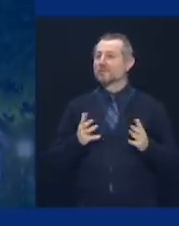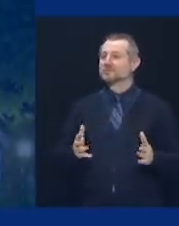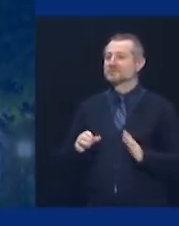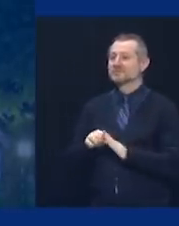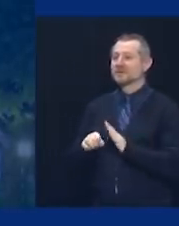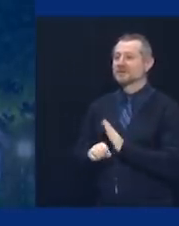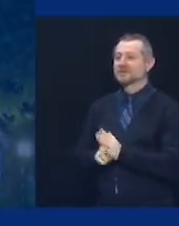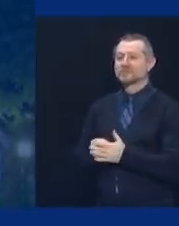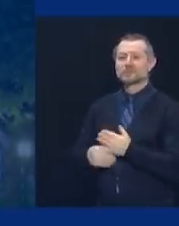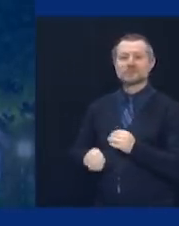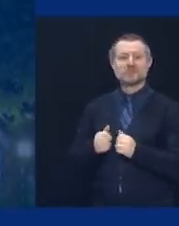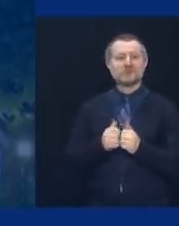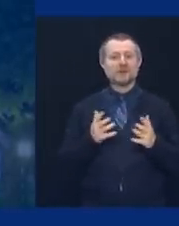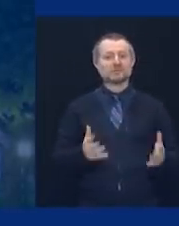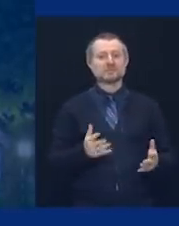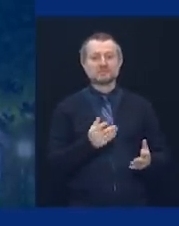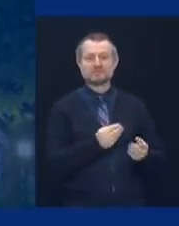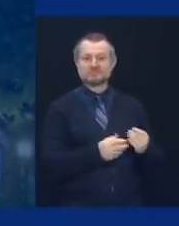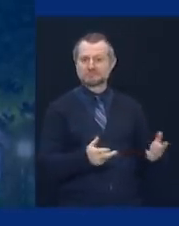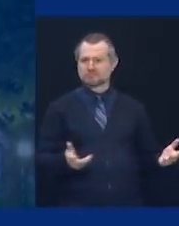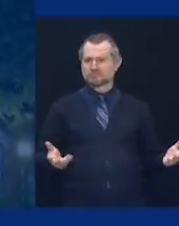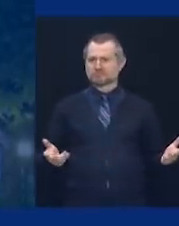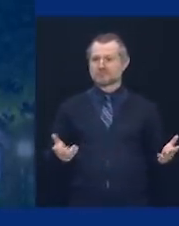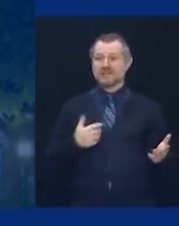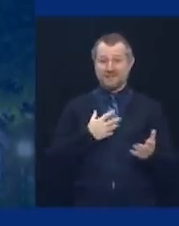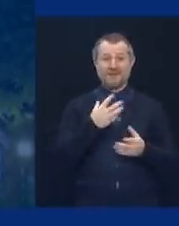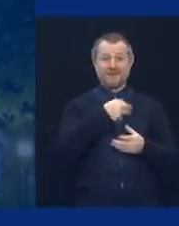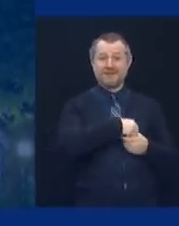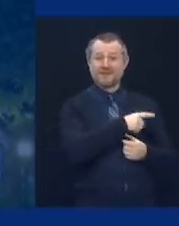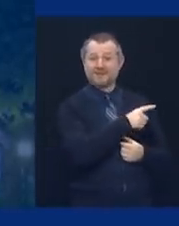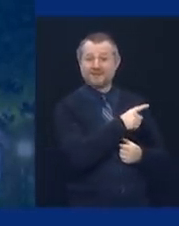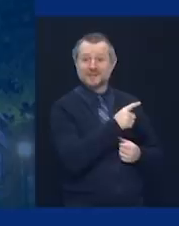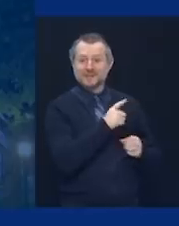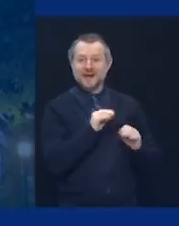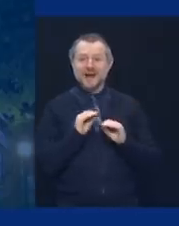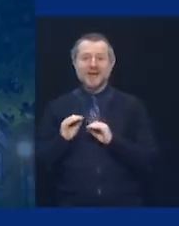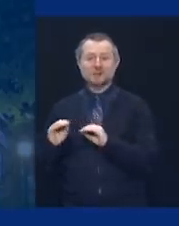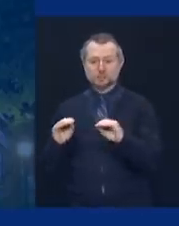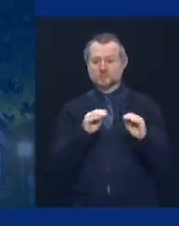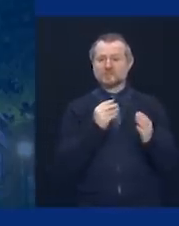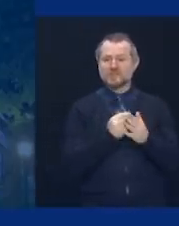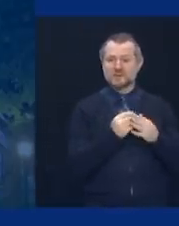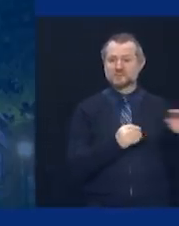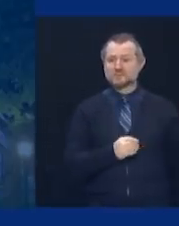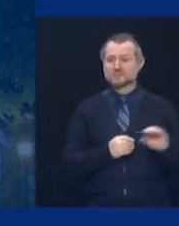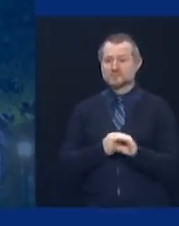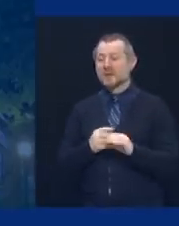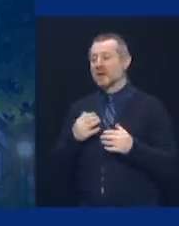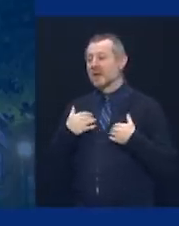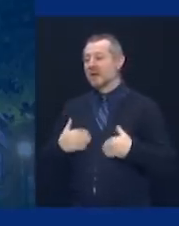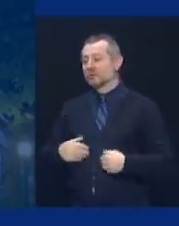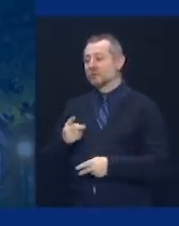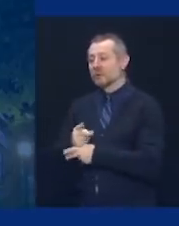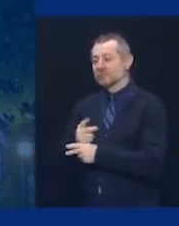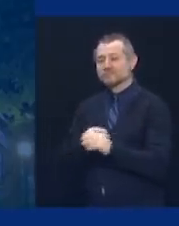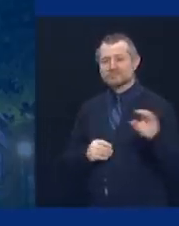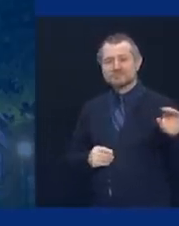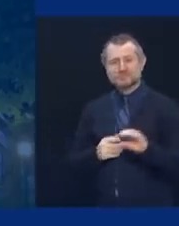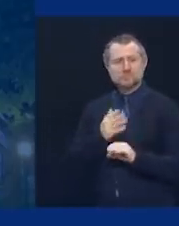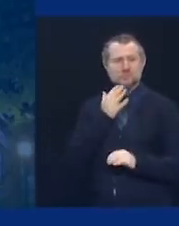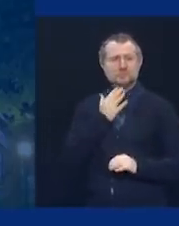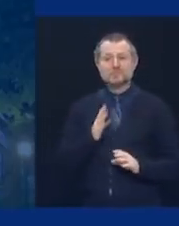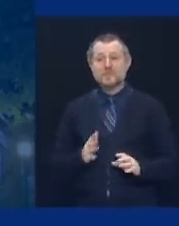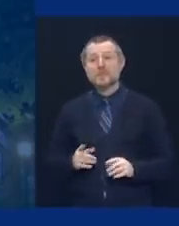care funding. That would be good. Short-term options on the state's